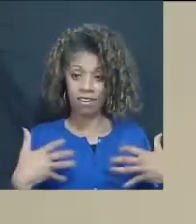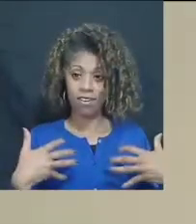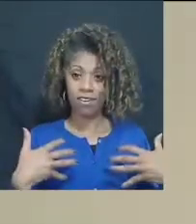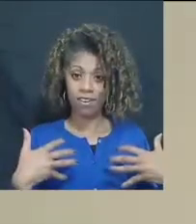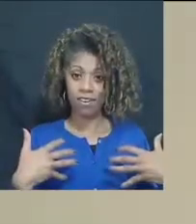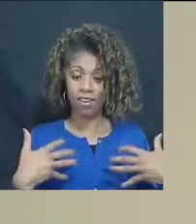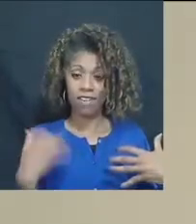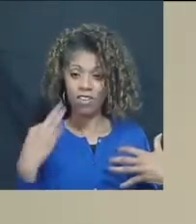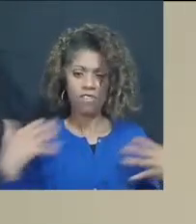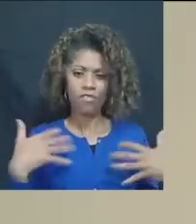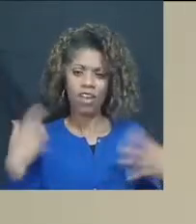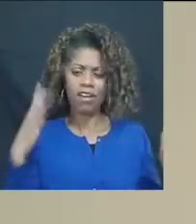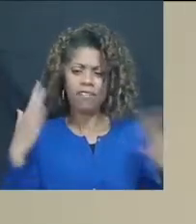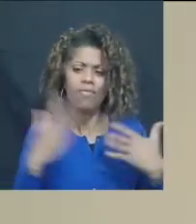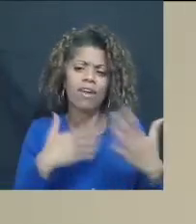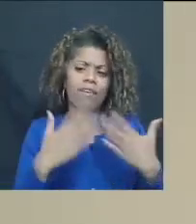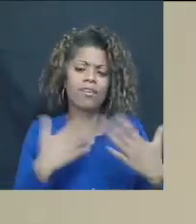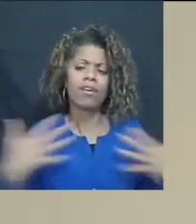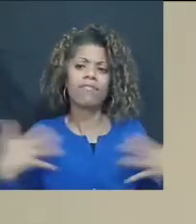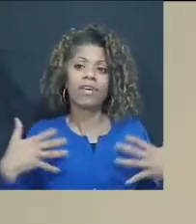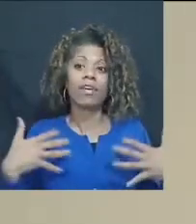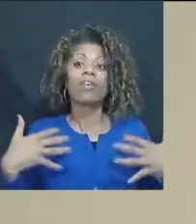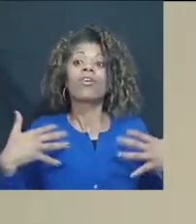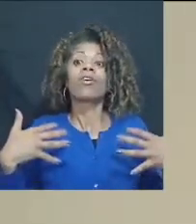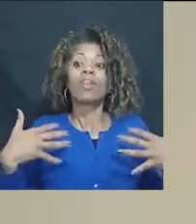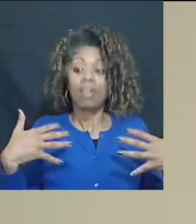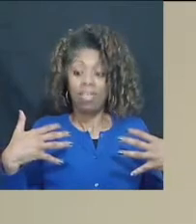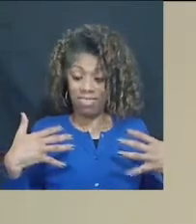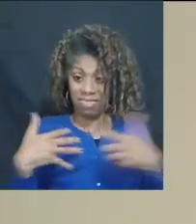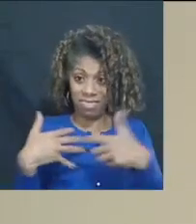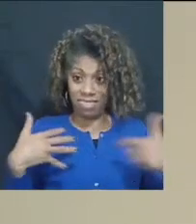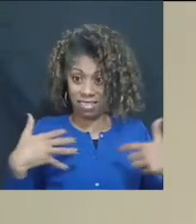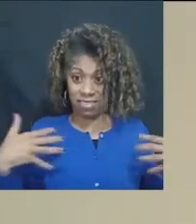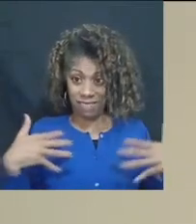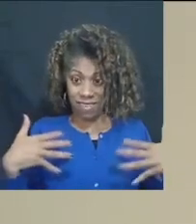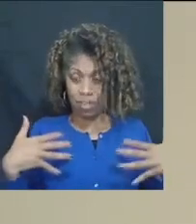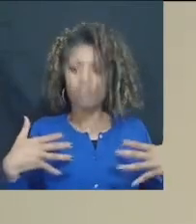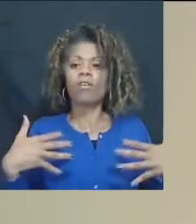is, so I get that we bought into that way of engaging